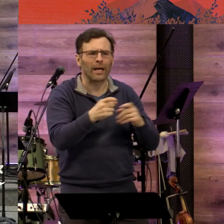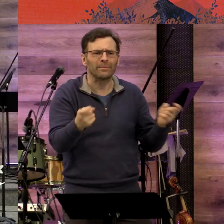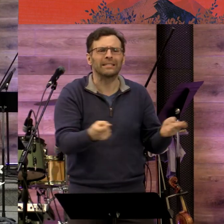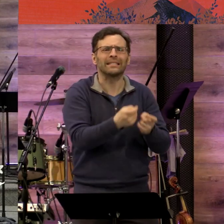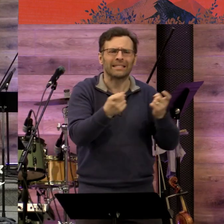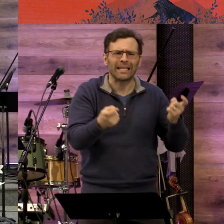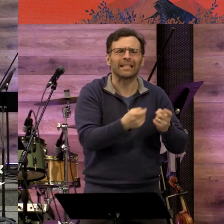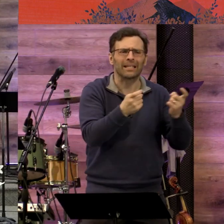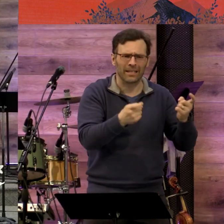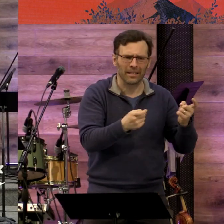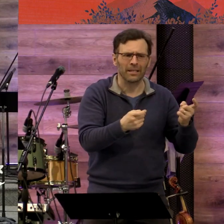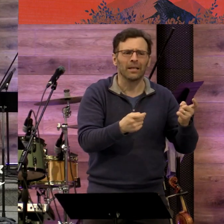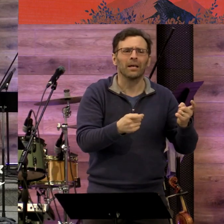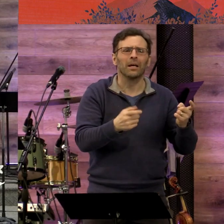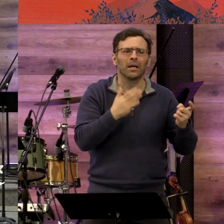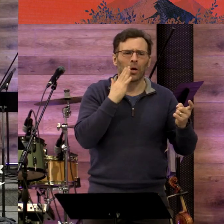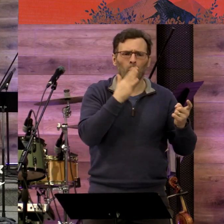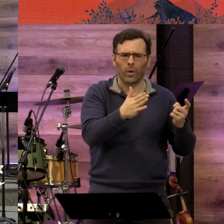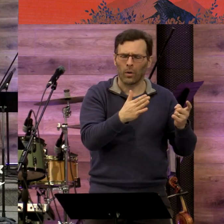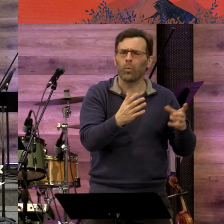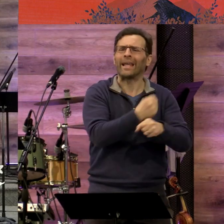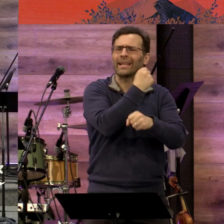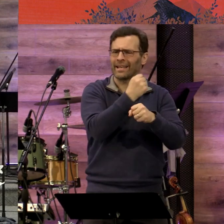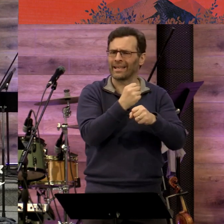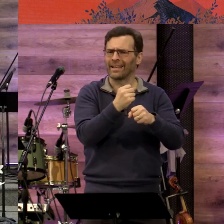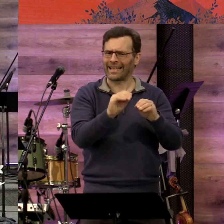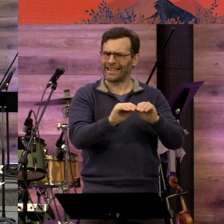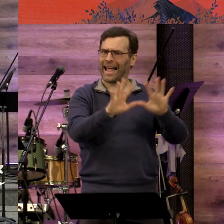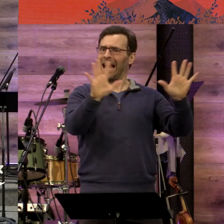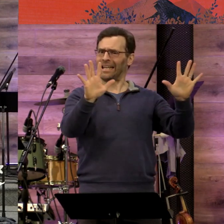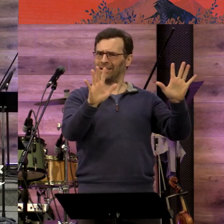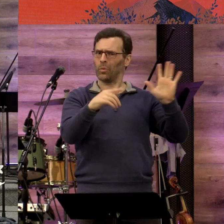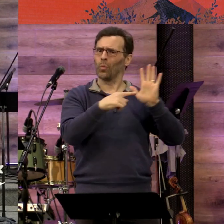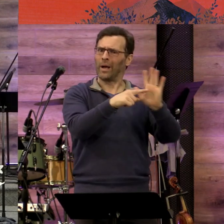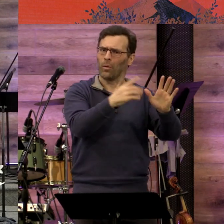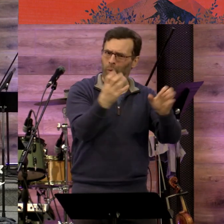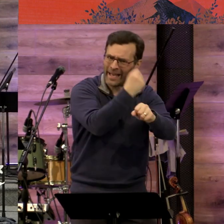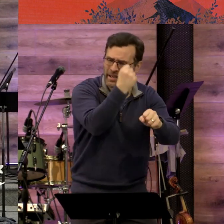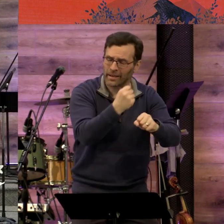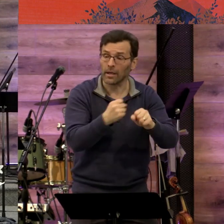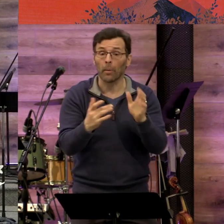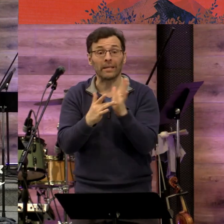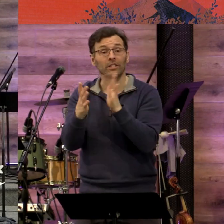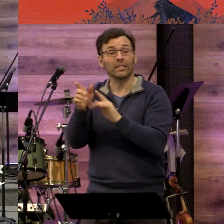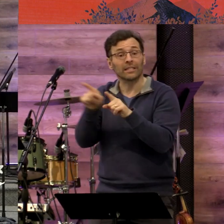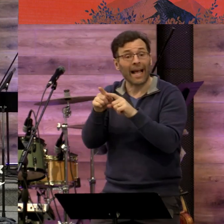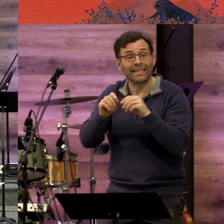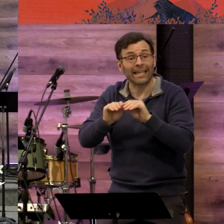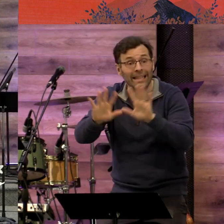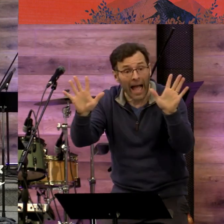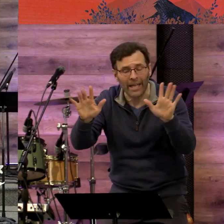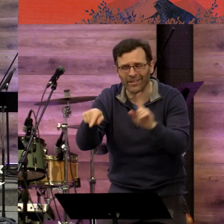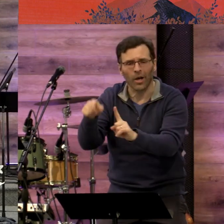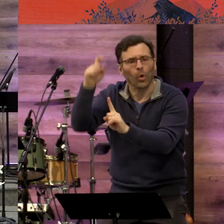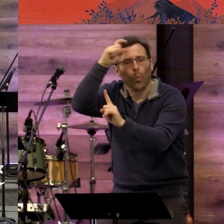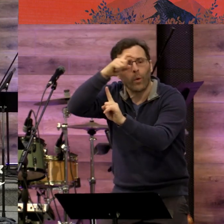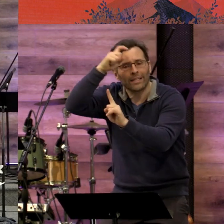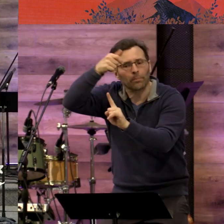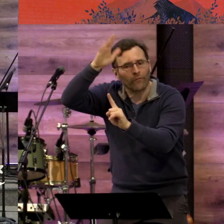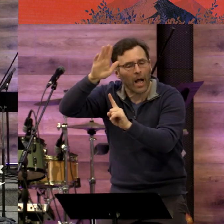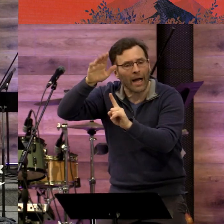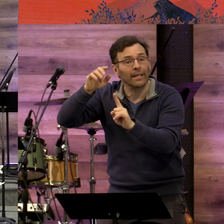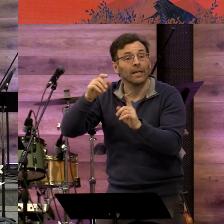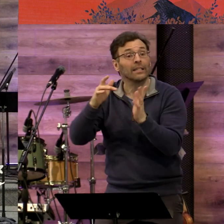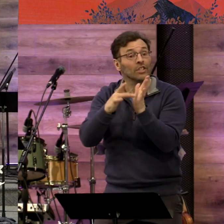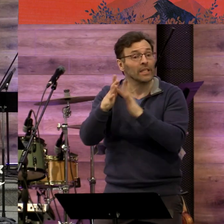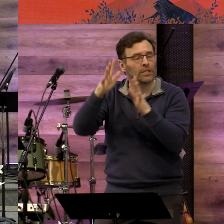and darkness, he will win. He's the light. But second, Jesus as the light or the wisdom of God gets to